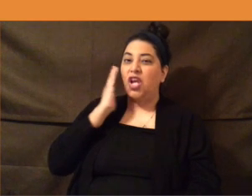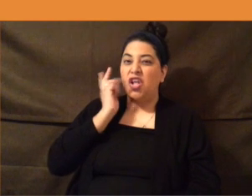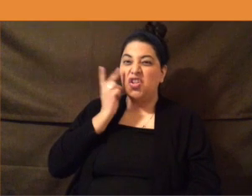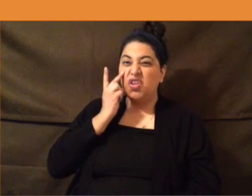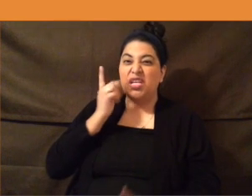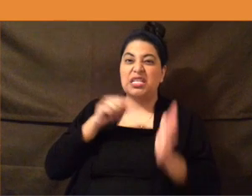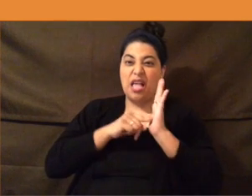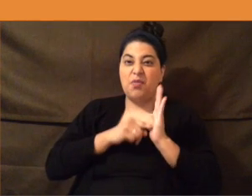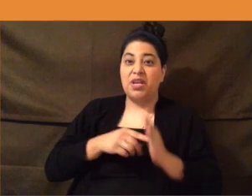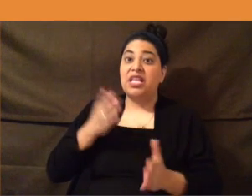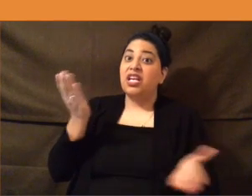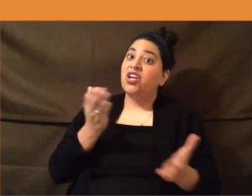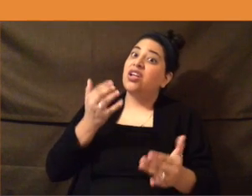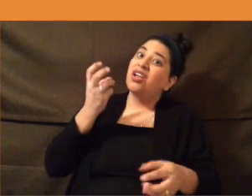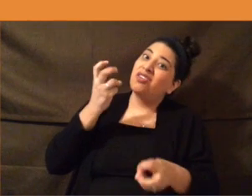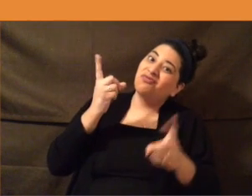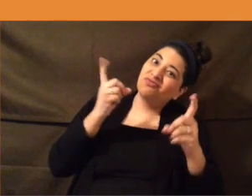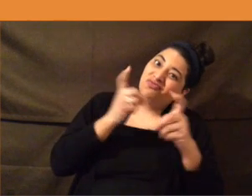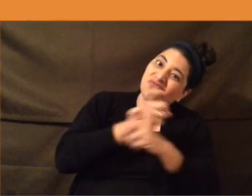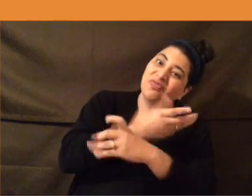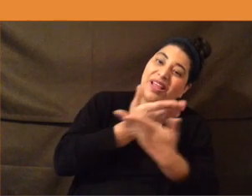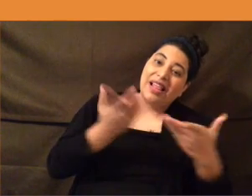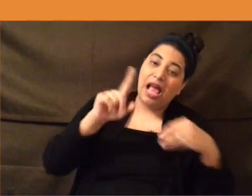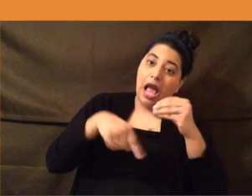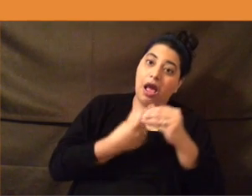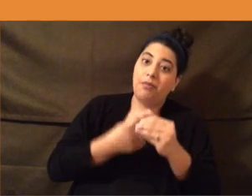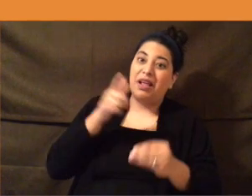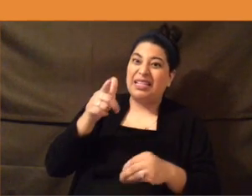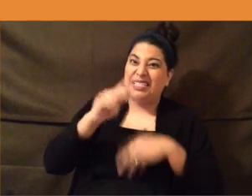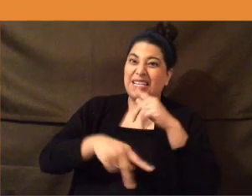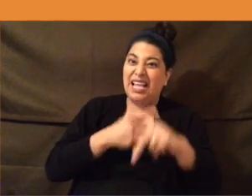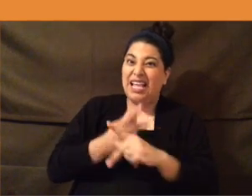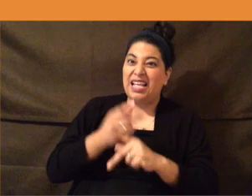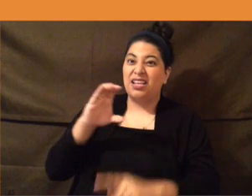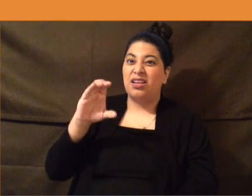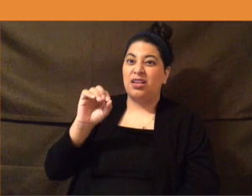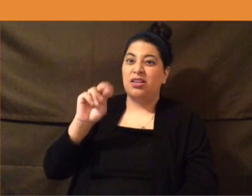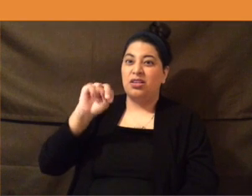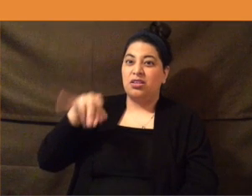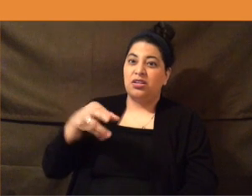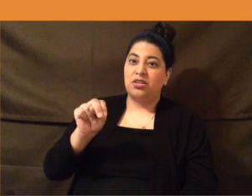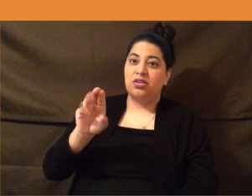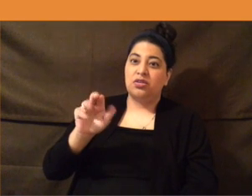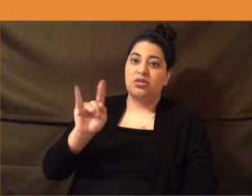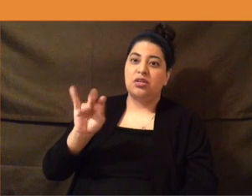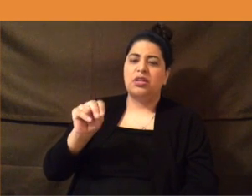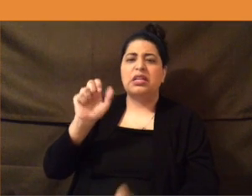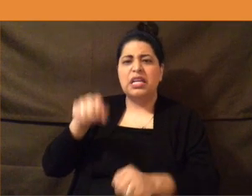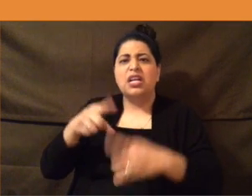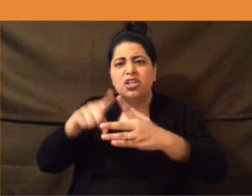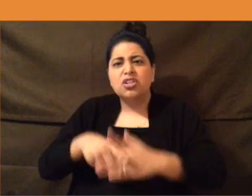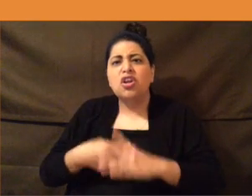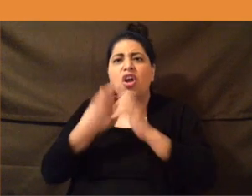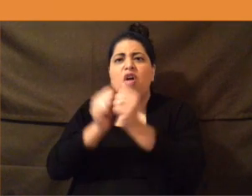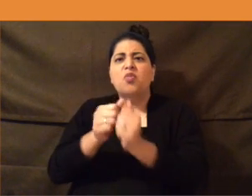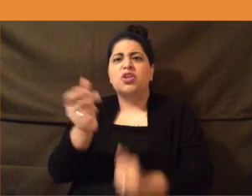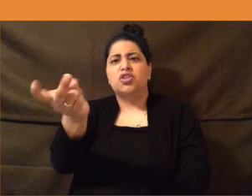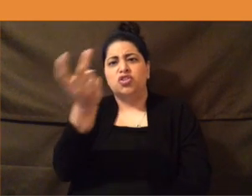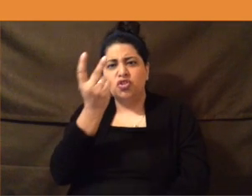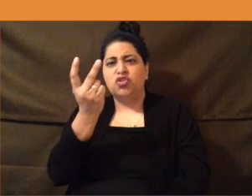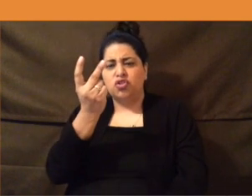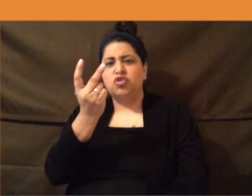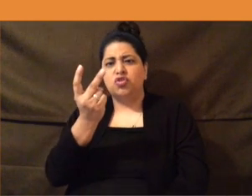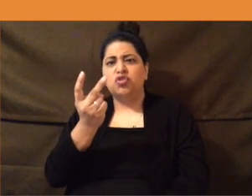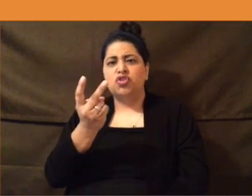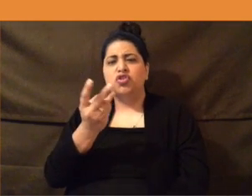examples. Okay, now here is the tricky thing about subordinating conjunctions. You can start with two independent clauses,